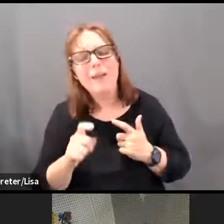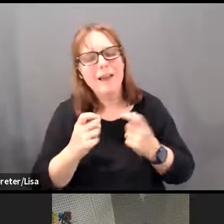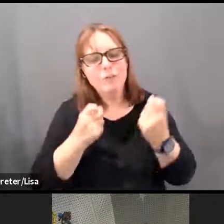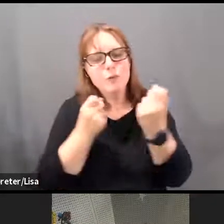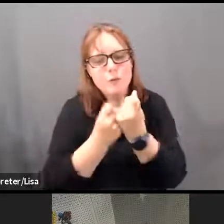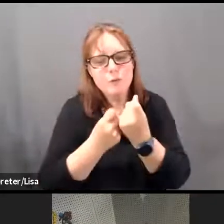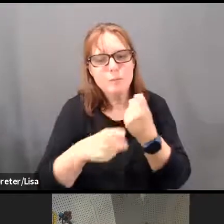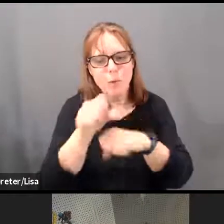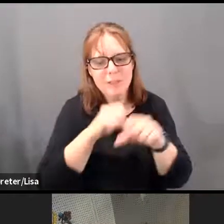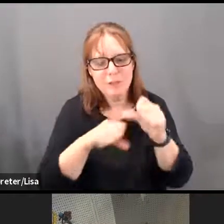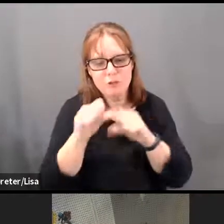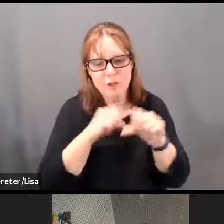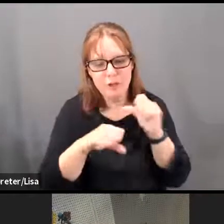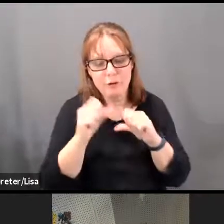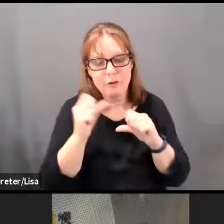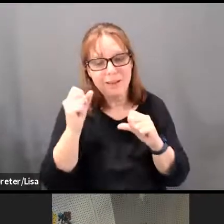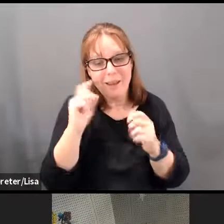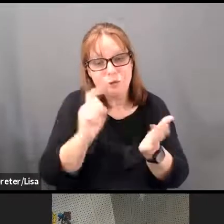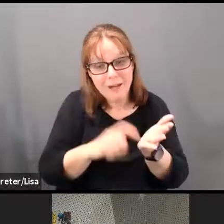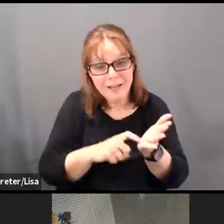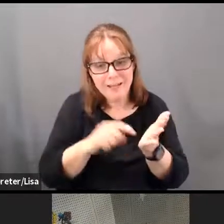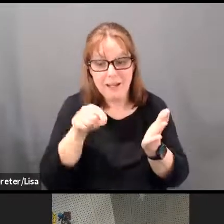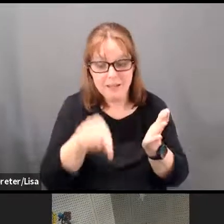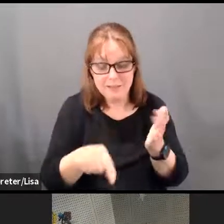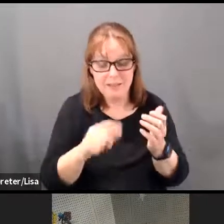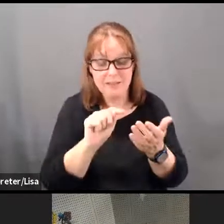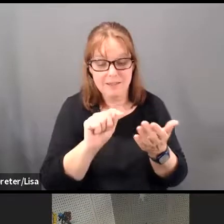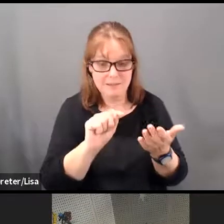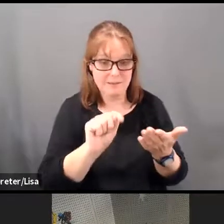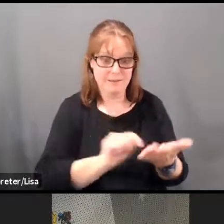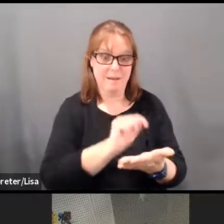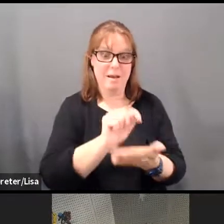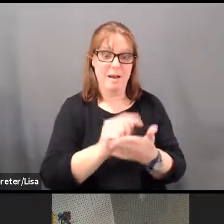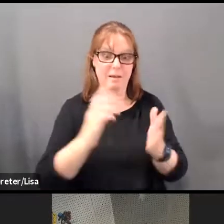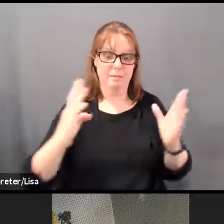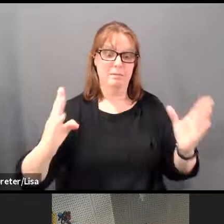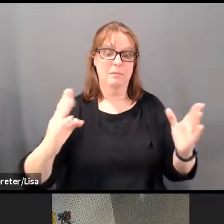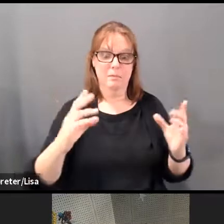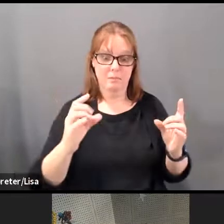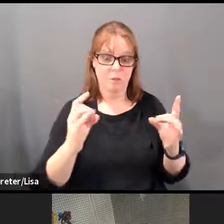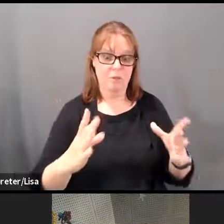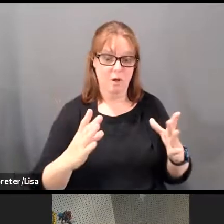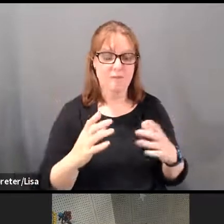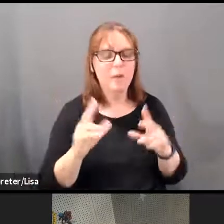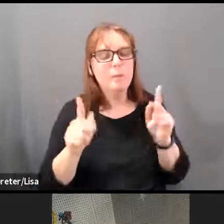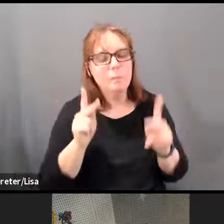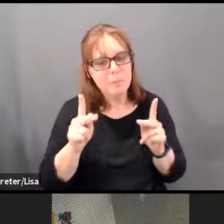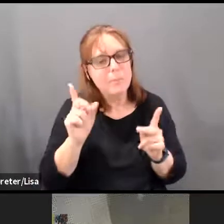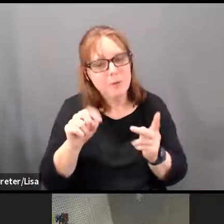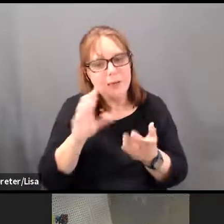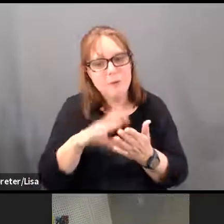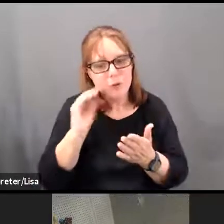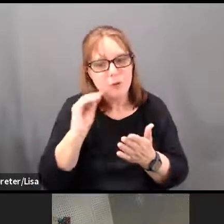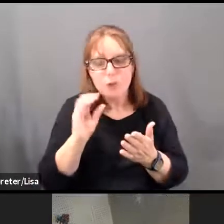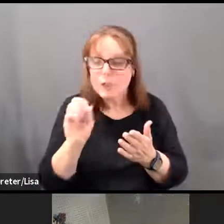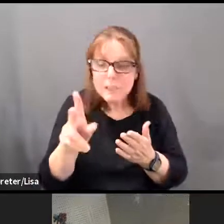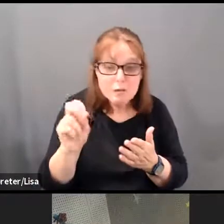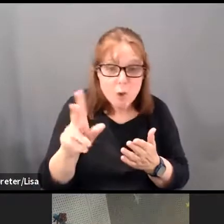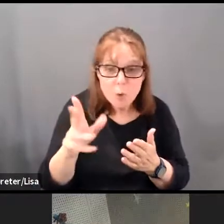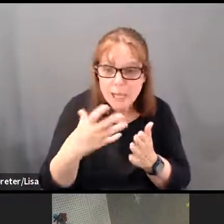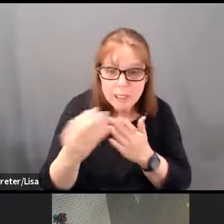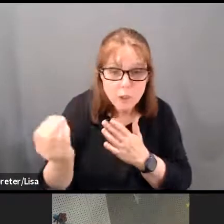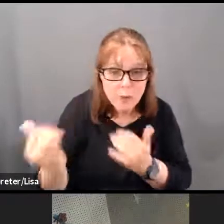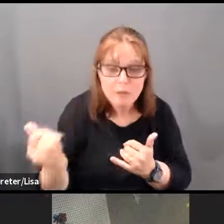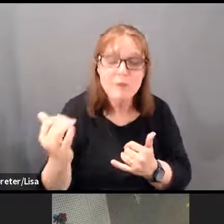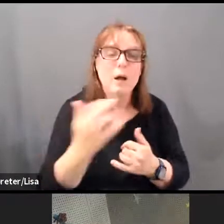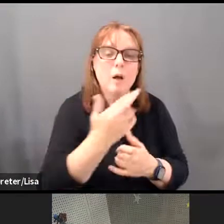difficult time. Things are getting better. People need to learn it's okay to go out again, right? Like, in other words, I was at a restaurant last